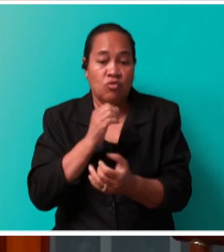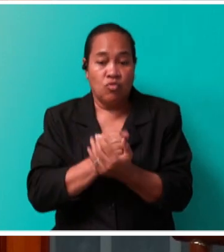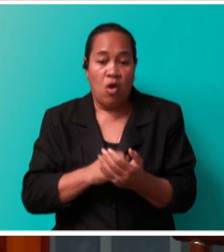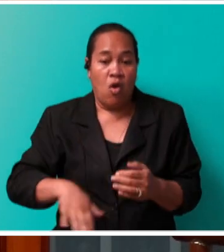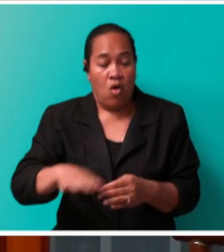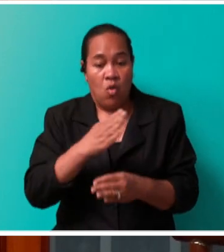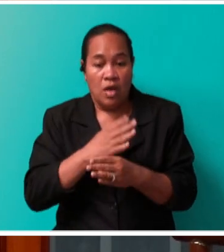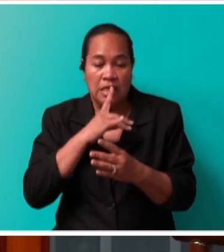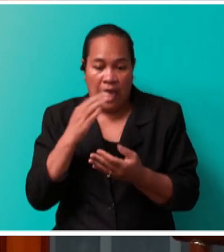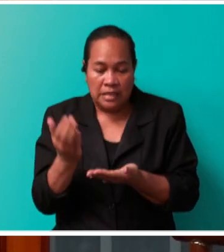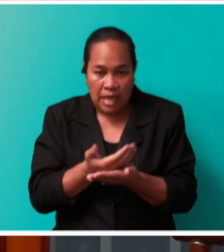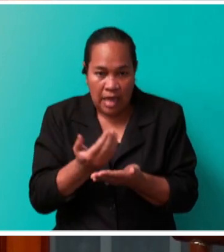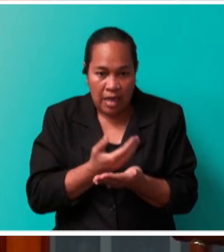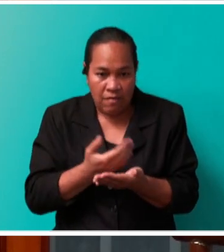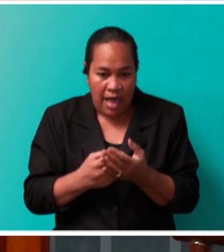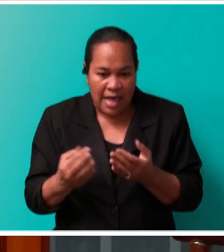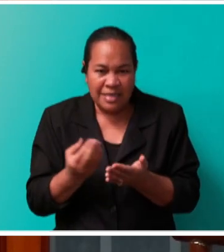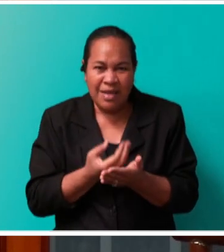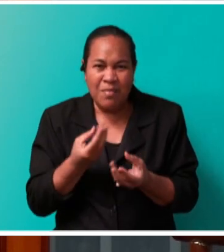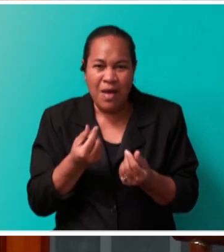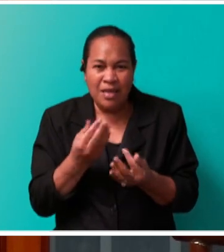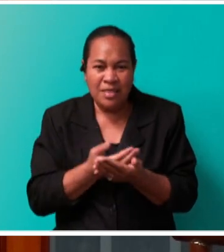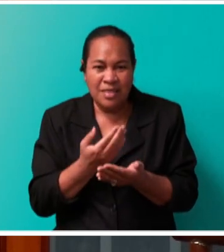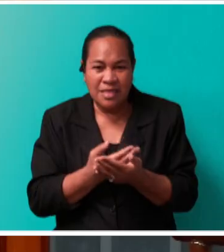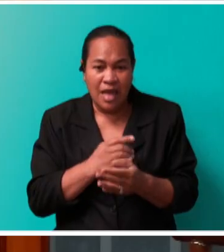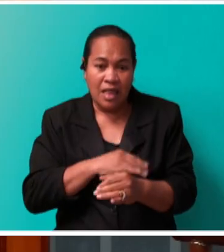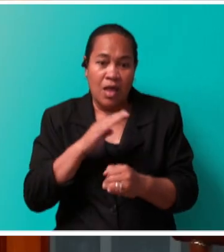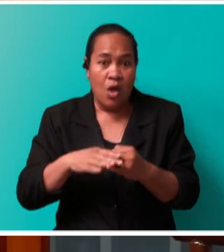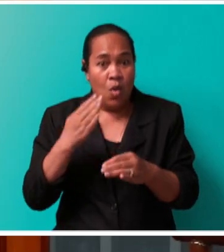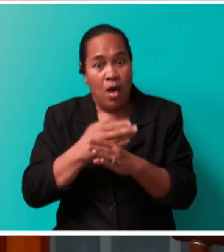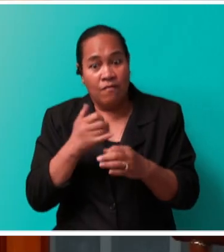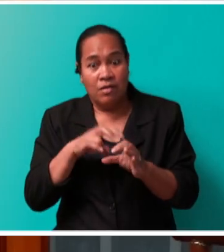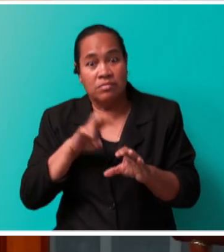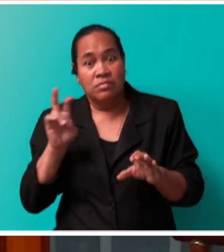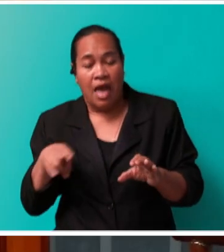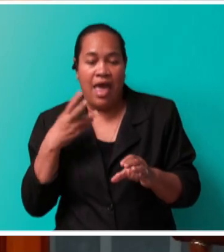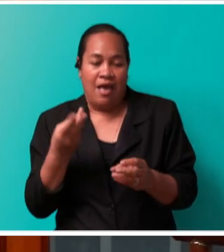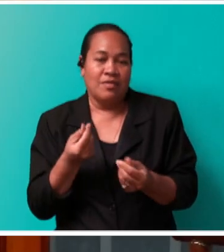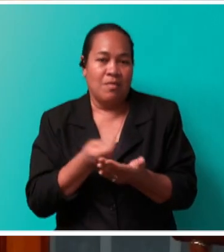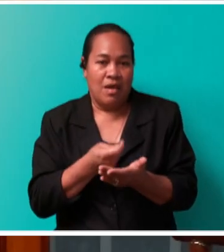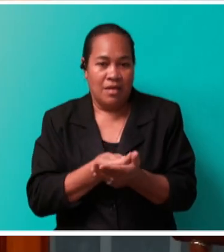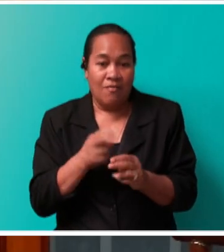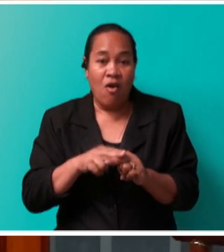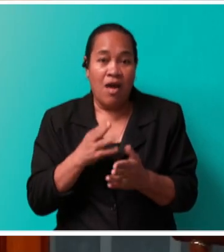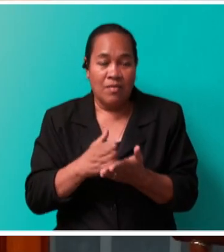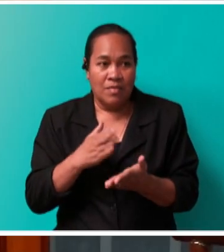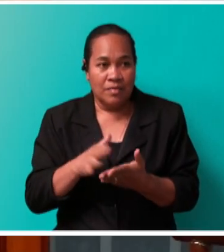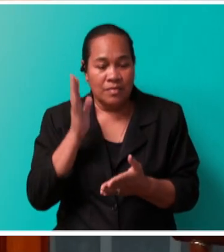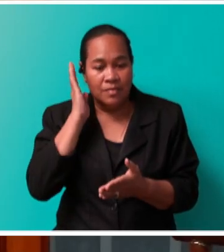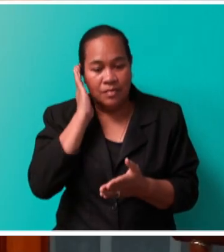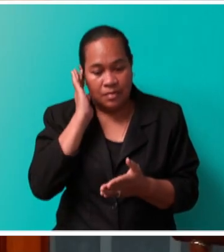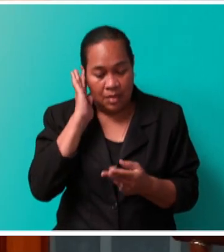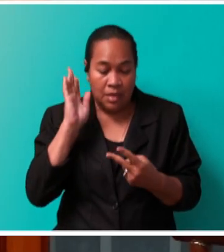accumulate savings throughout their working lives to provide income after they cease working. Second is improve the operation and